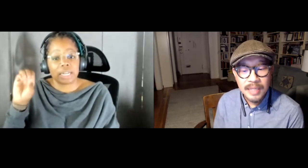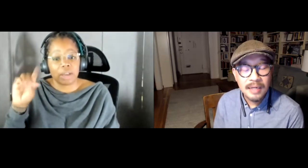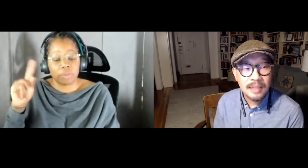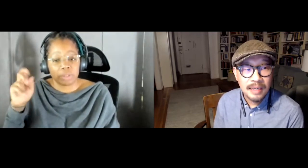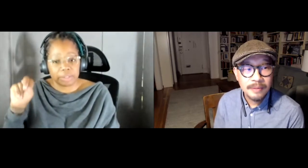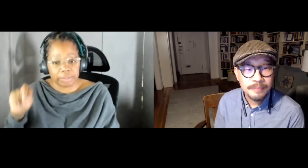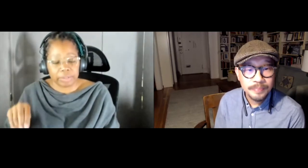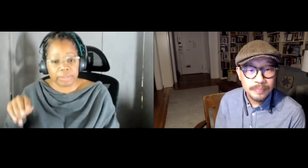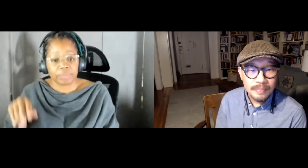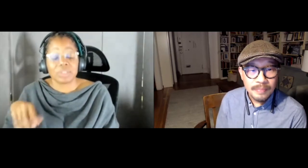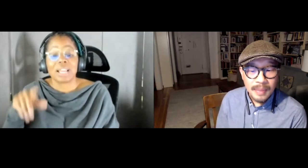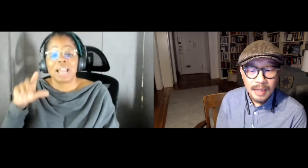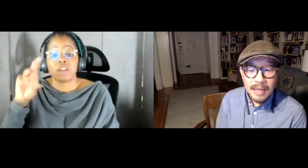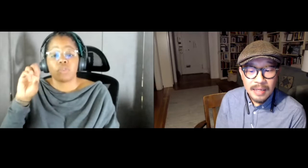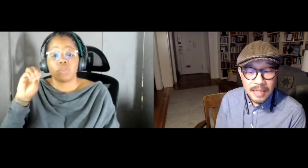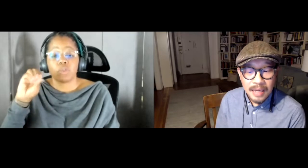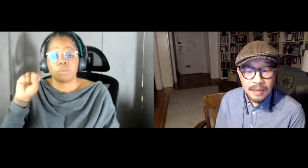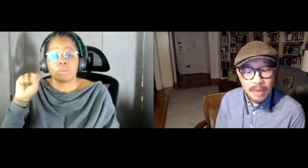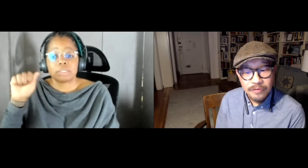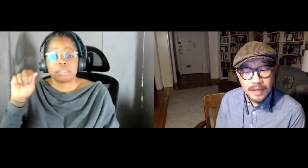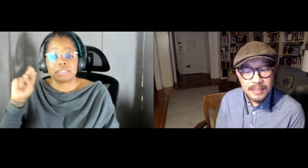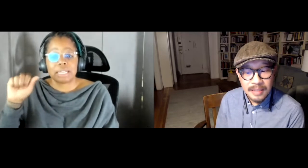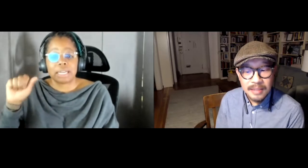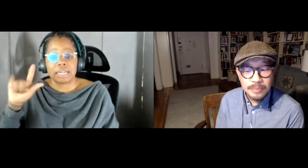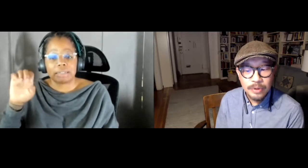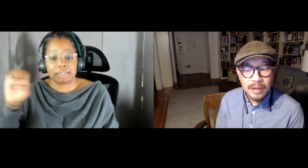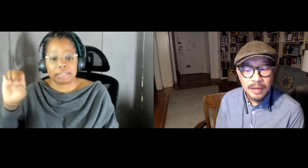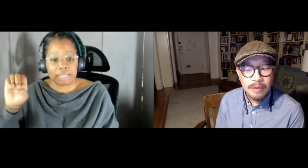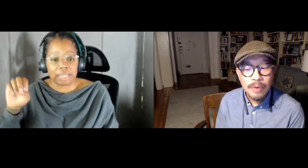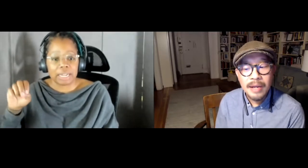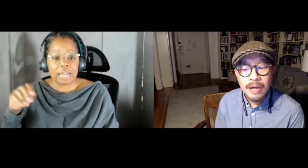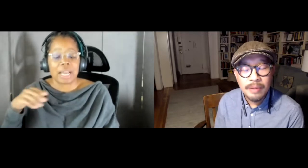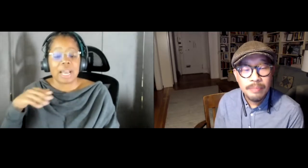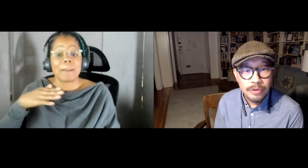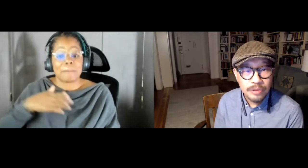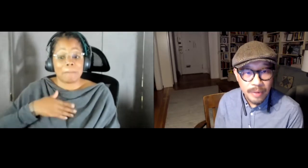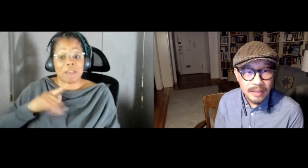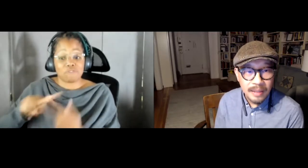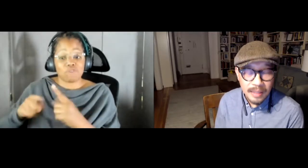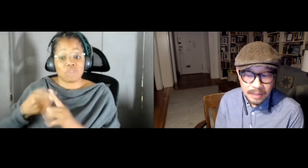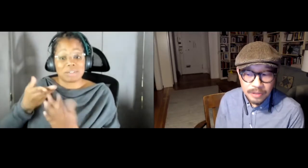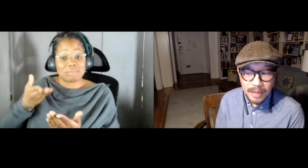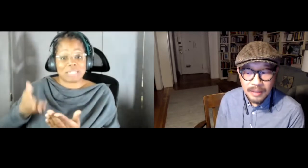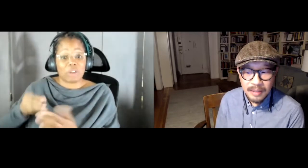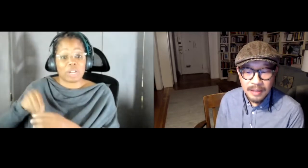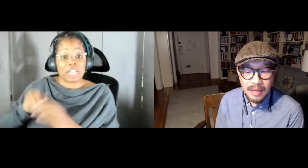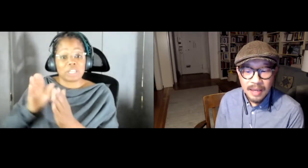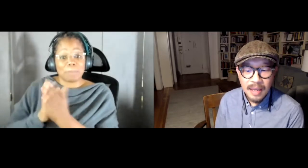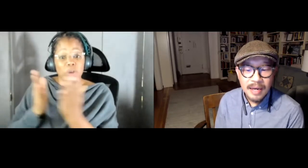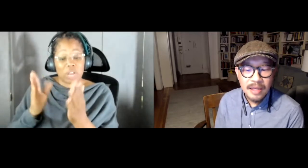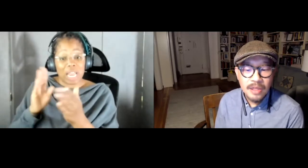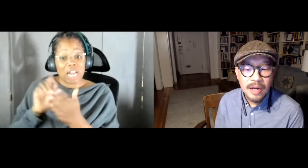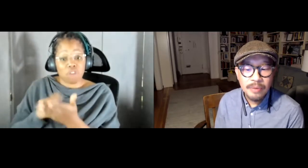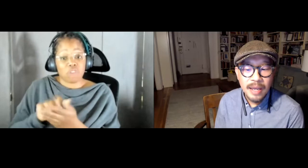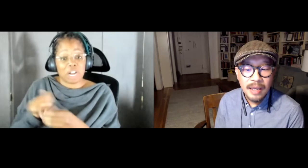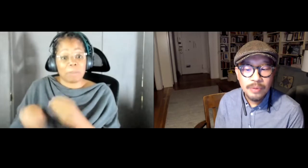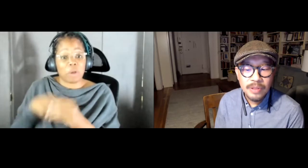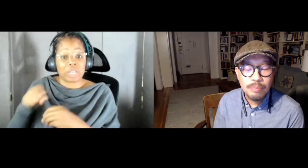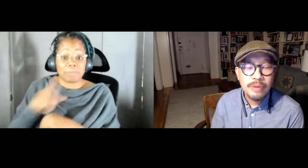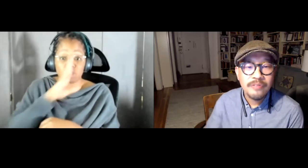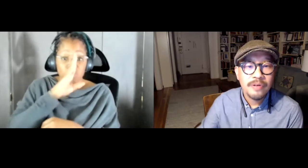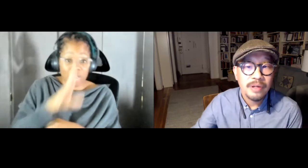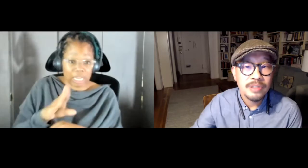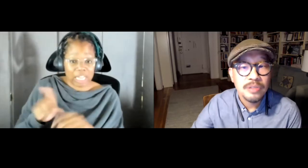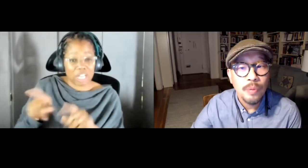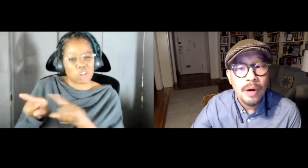and Rosanna Lee. Ning, my friend, is in this book, and I write about him both directly and indirectly, and I thought I would end